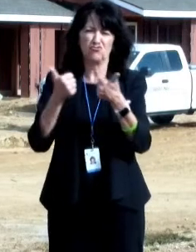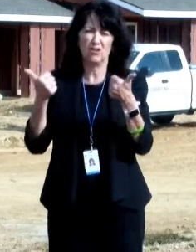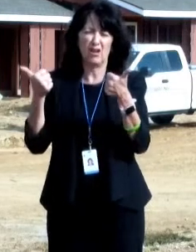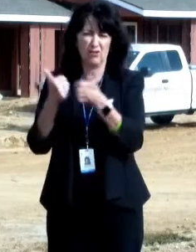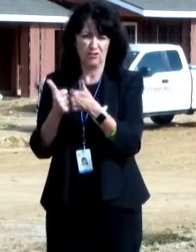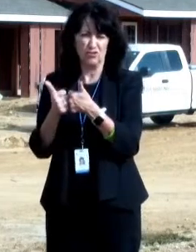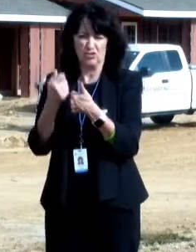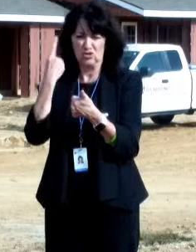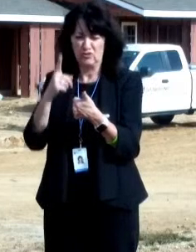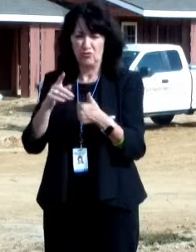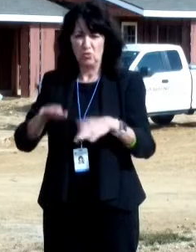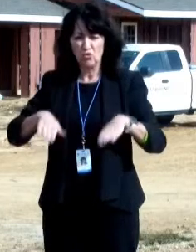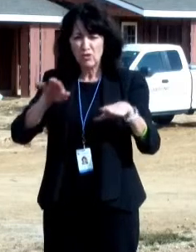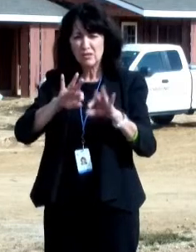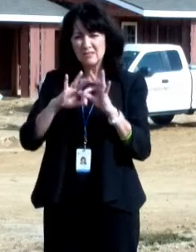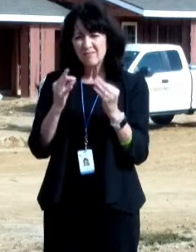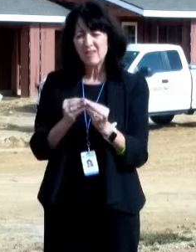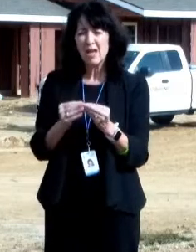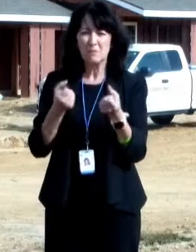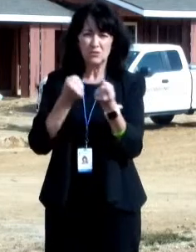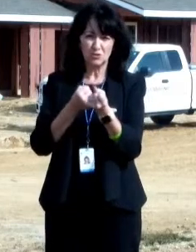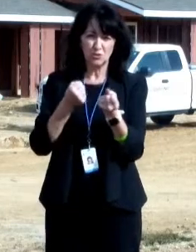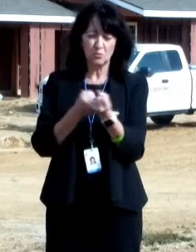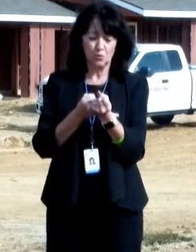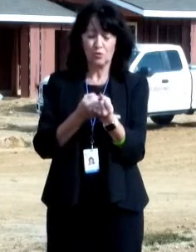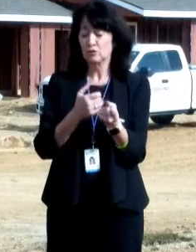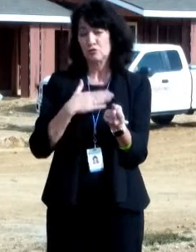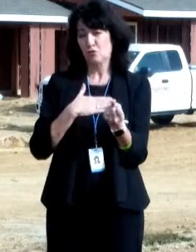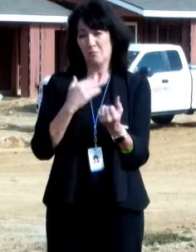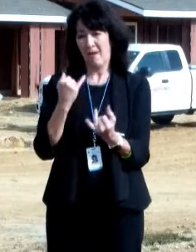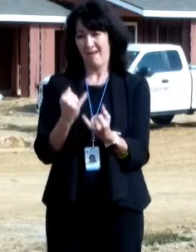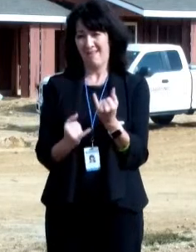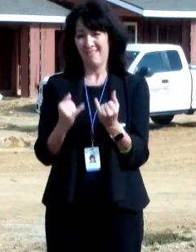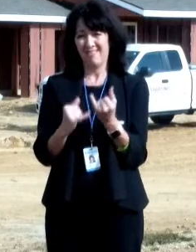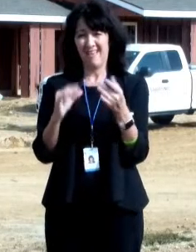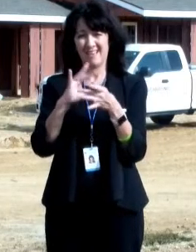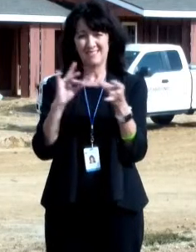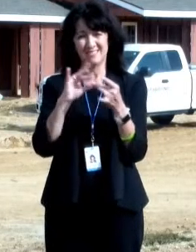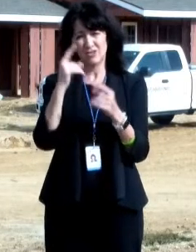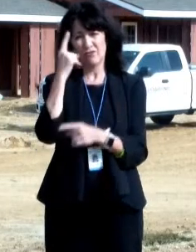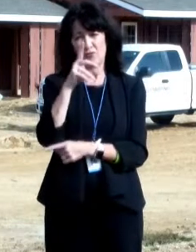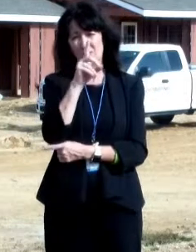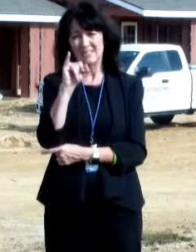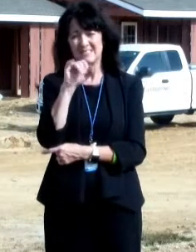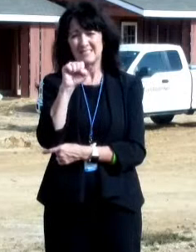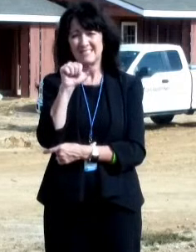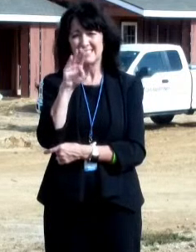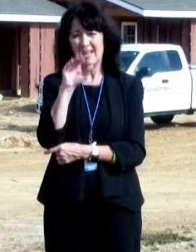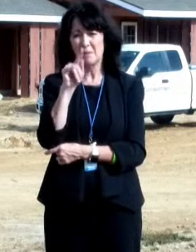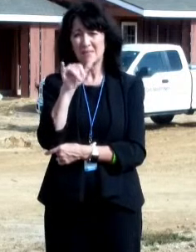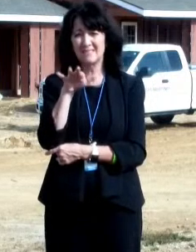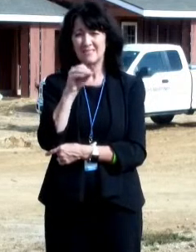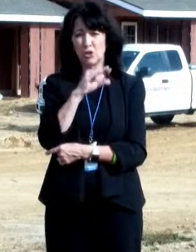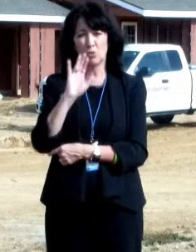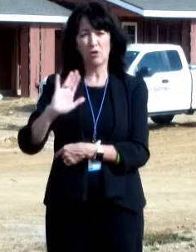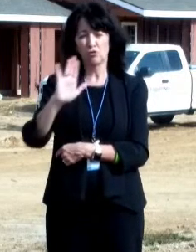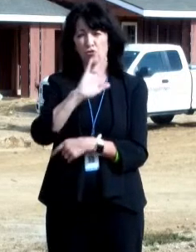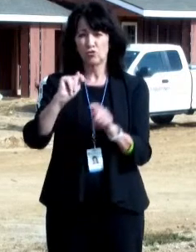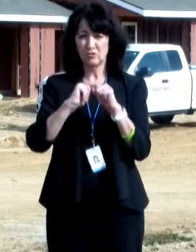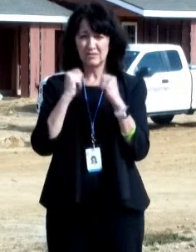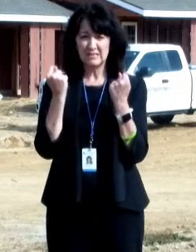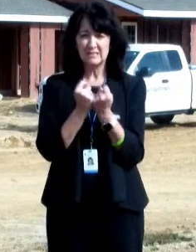day, is all about. And so my last word will be for DeSabatino and their team, who are